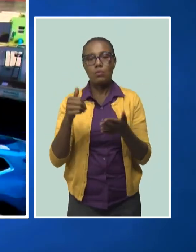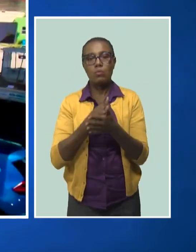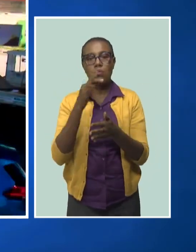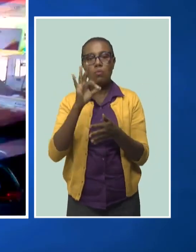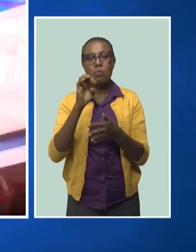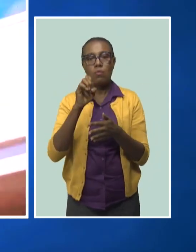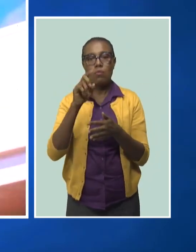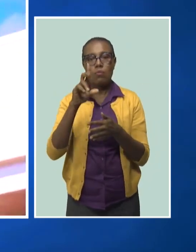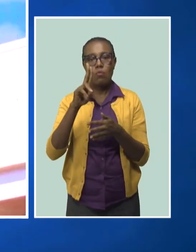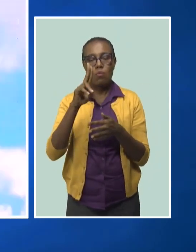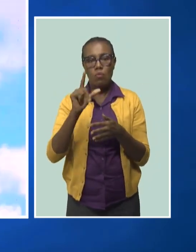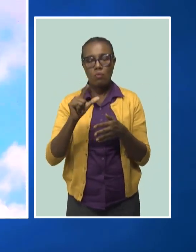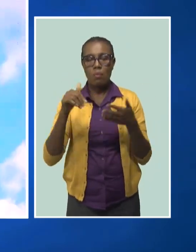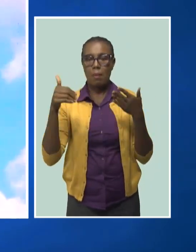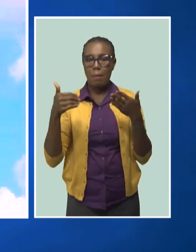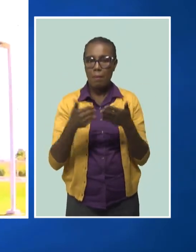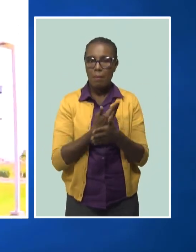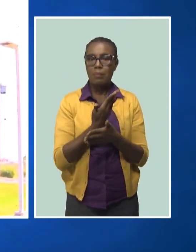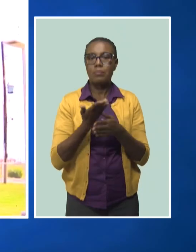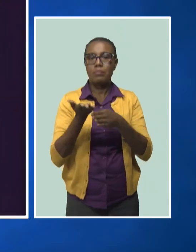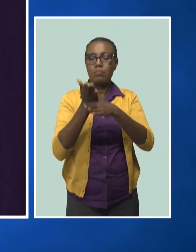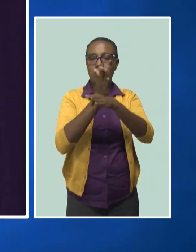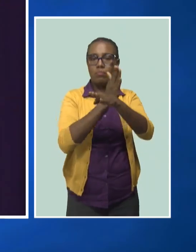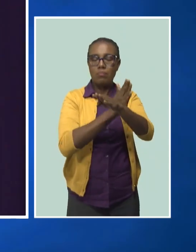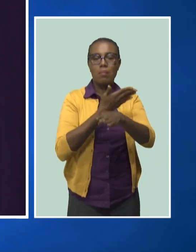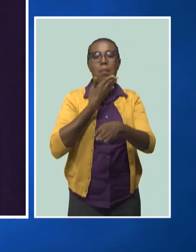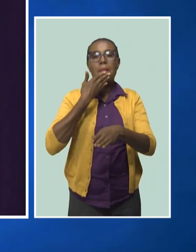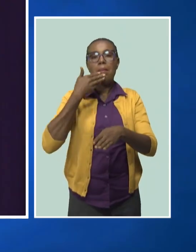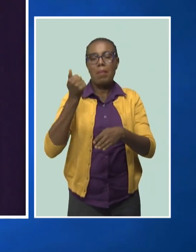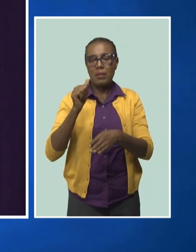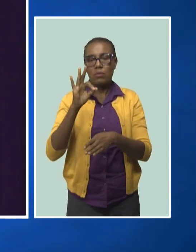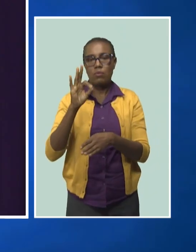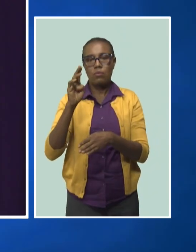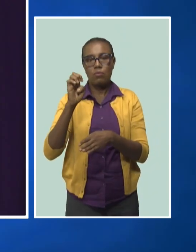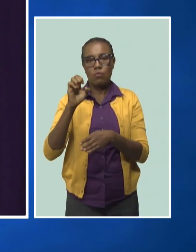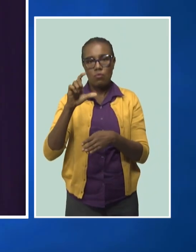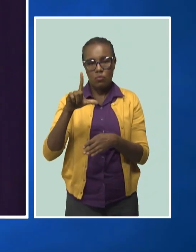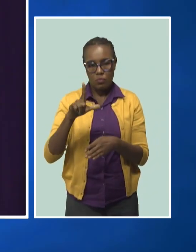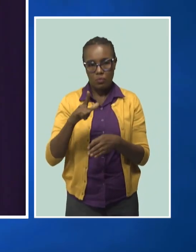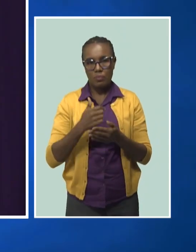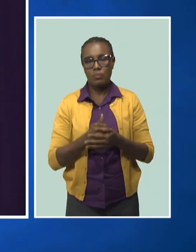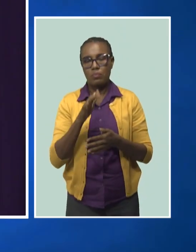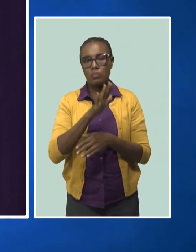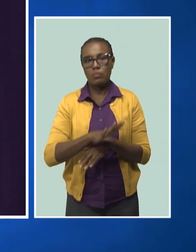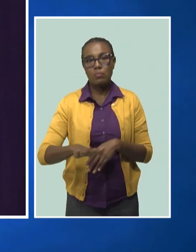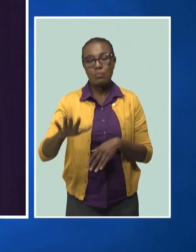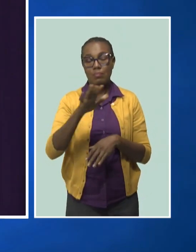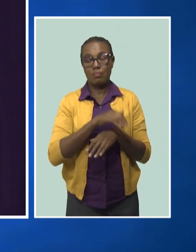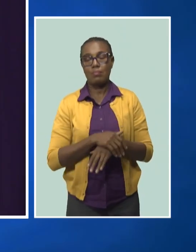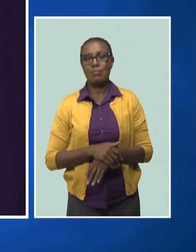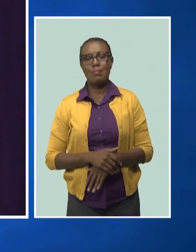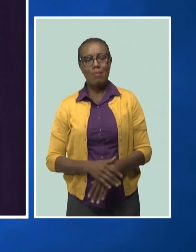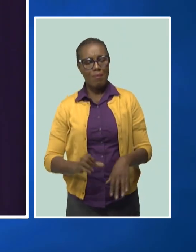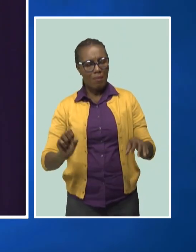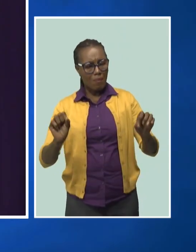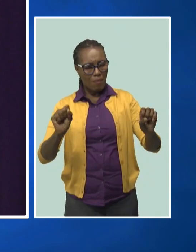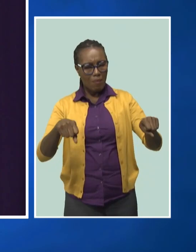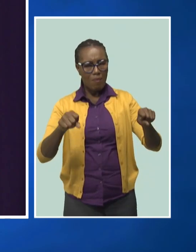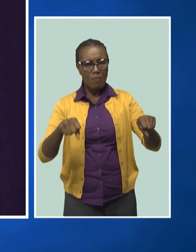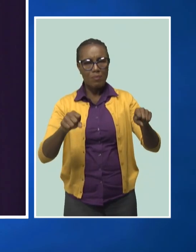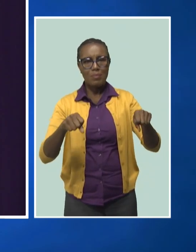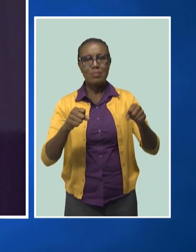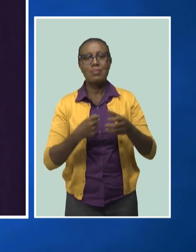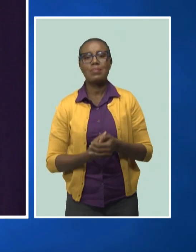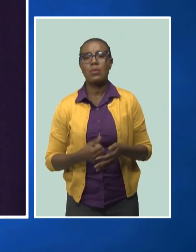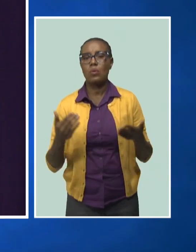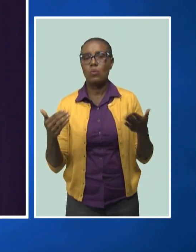fuel economy. Well, that is possible thanks to our new Sol Extend fuel, a fuel